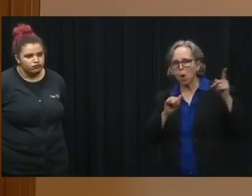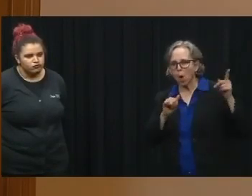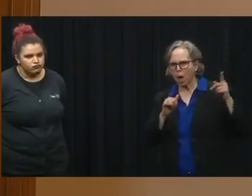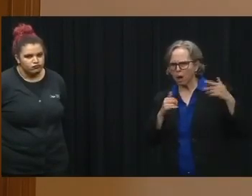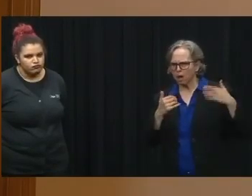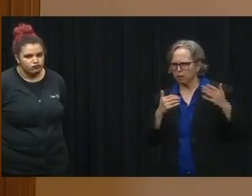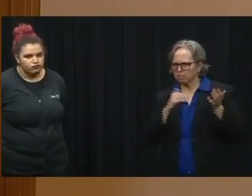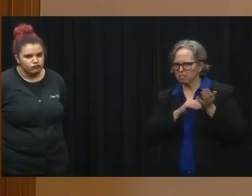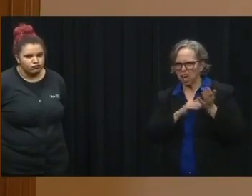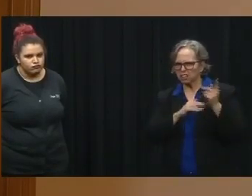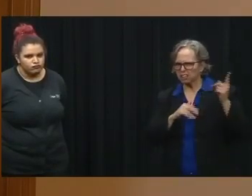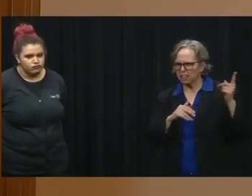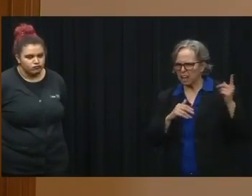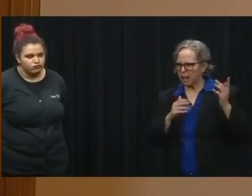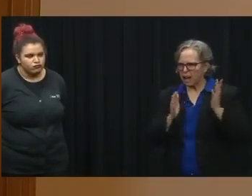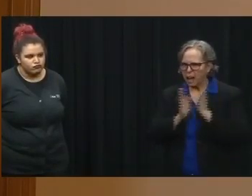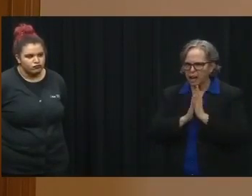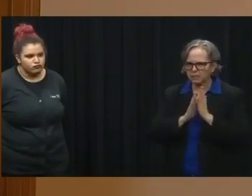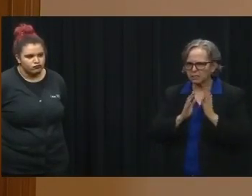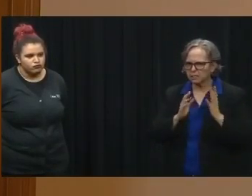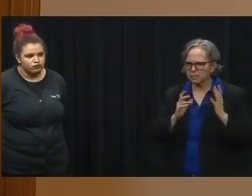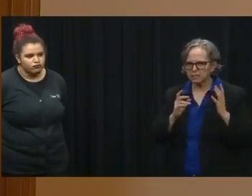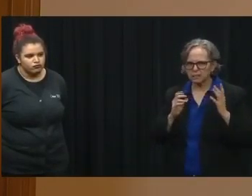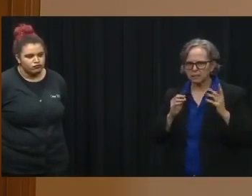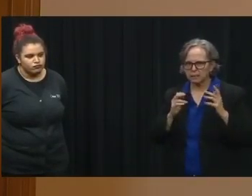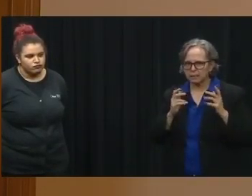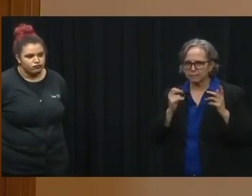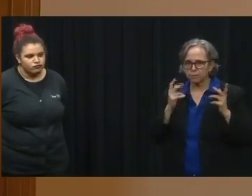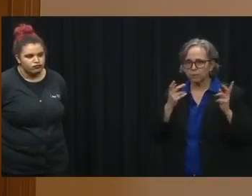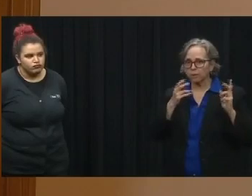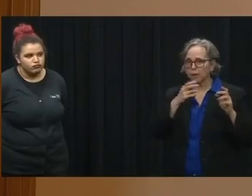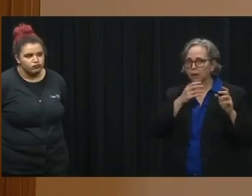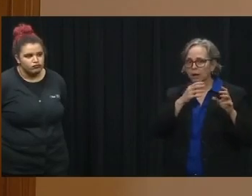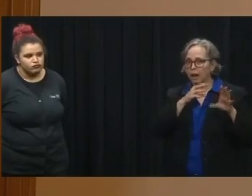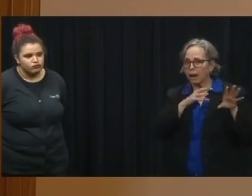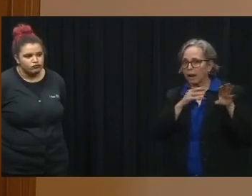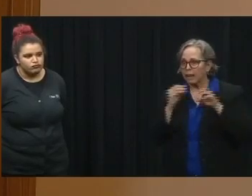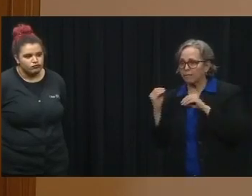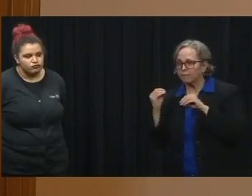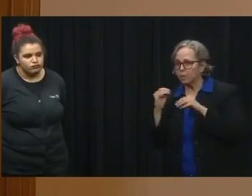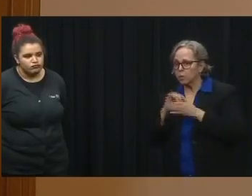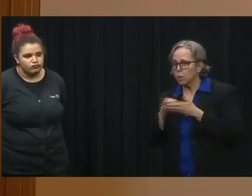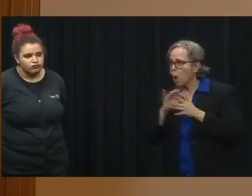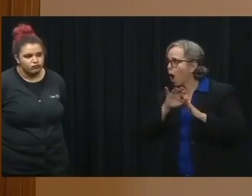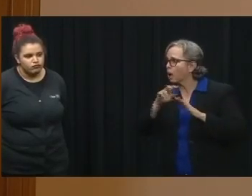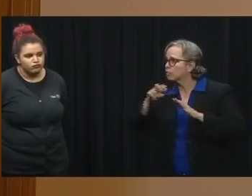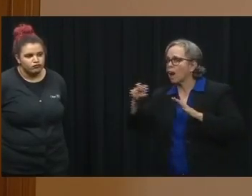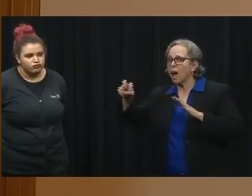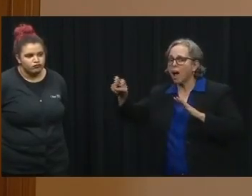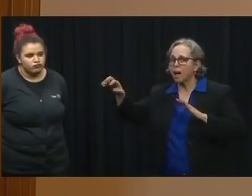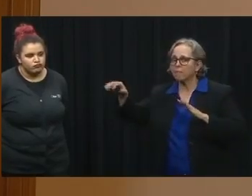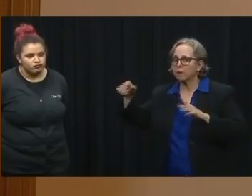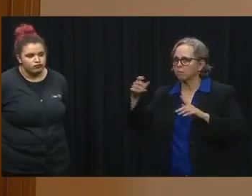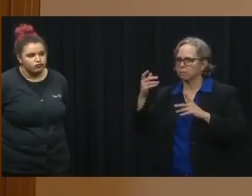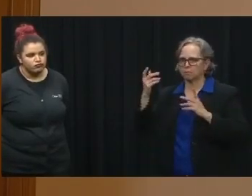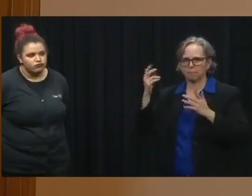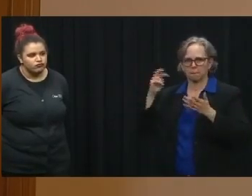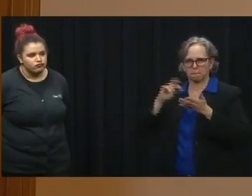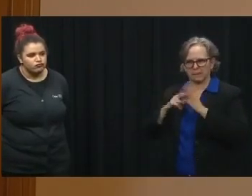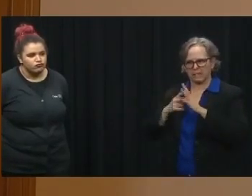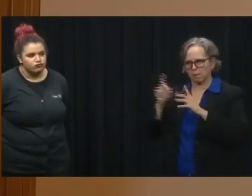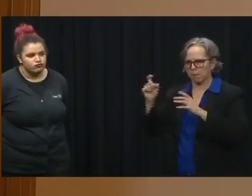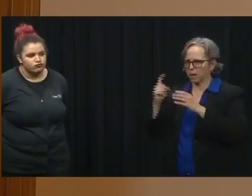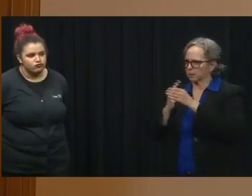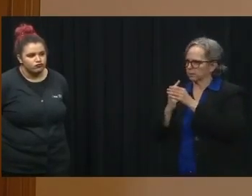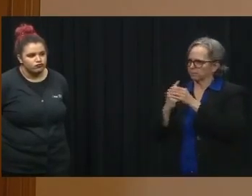if you were traveling outside of New York, that you automatically self-quarantine yourself no matter where you end up in this country. I think there'll be layers